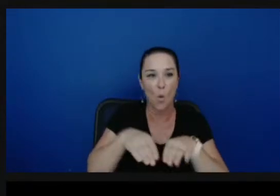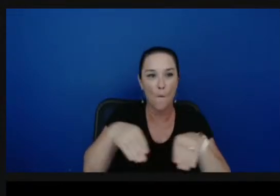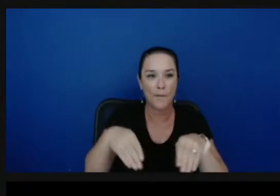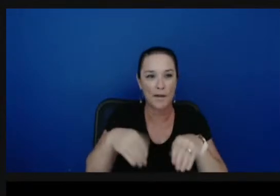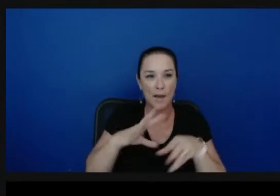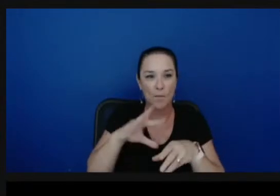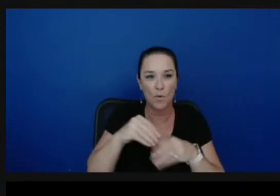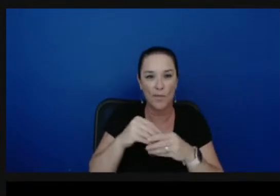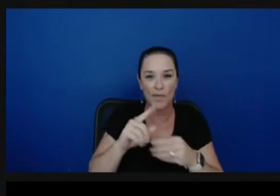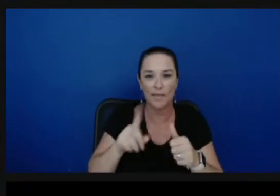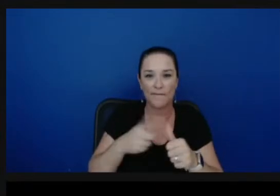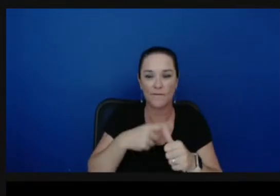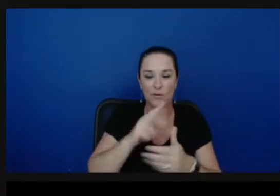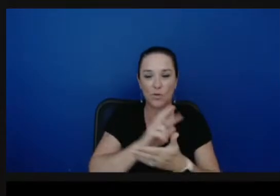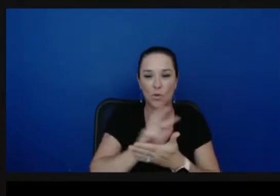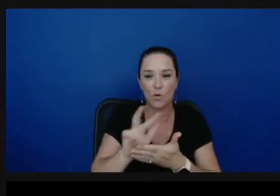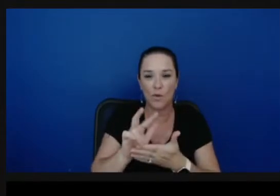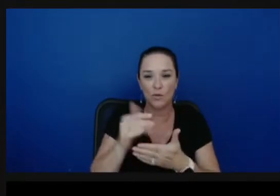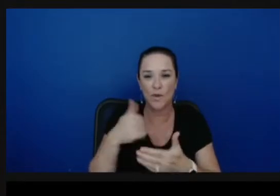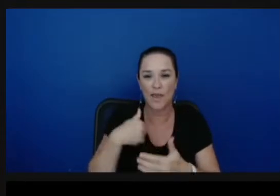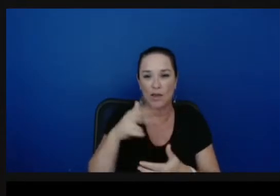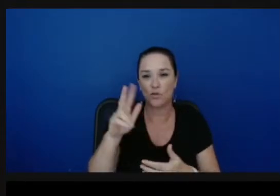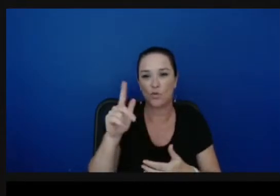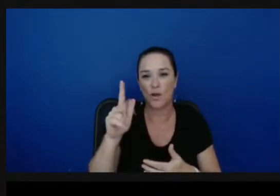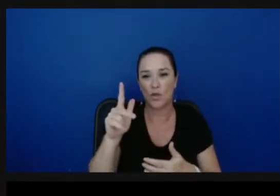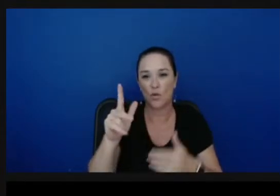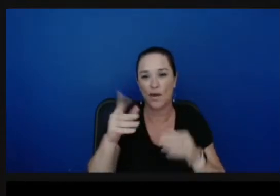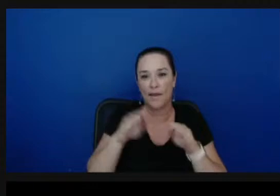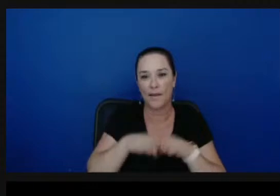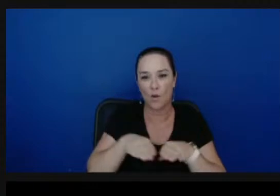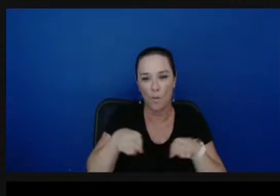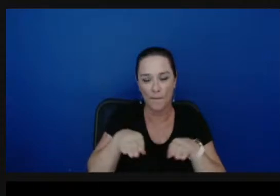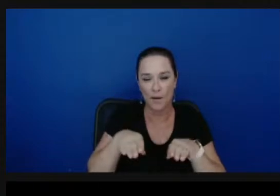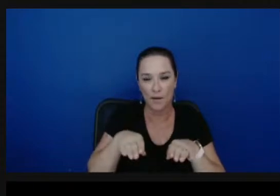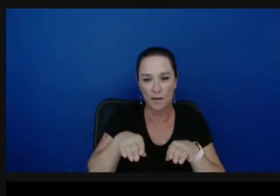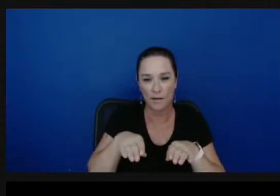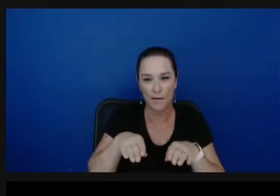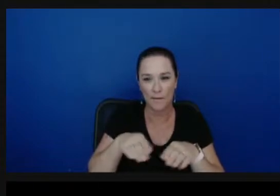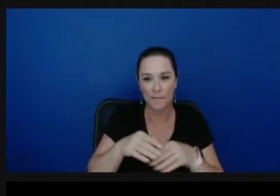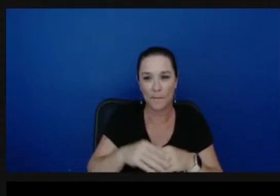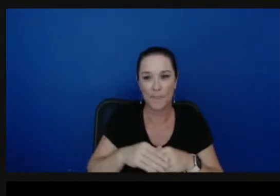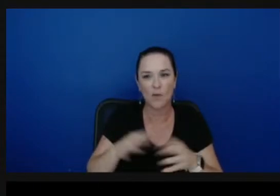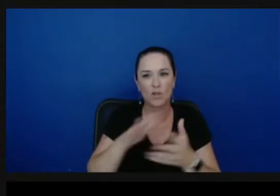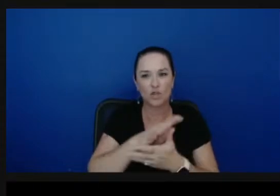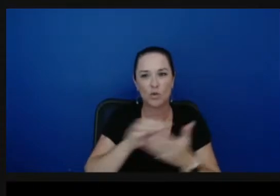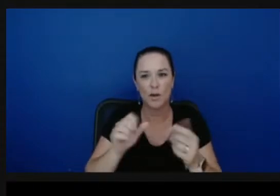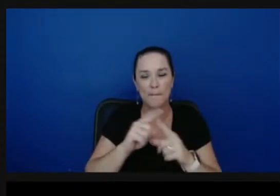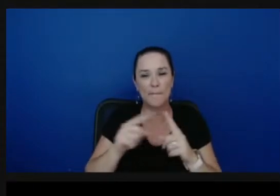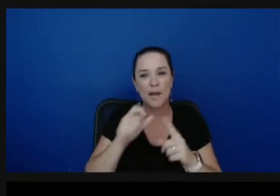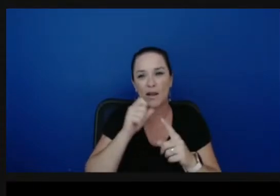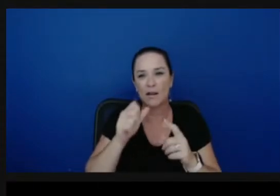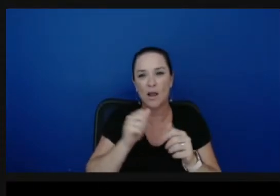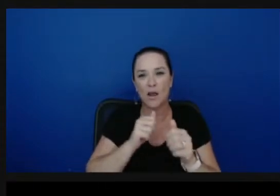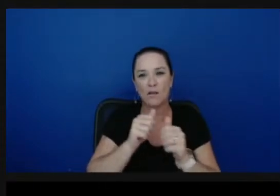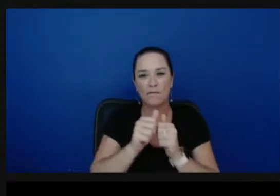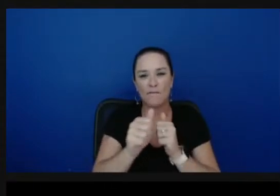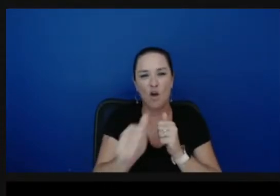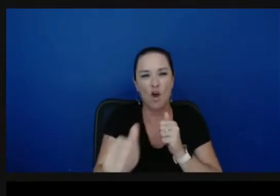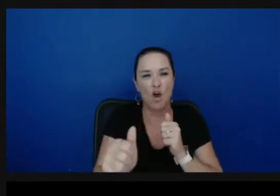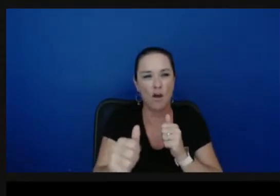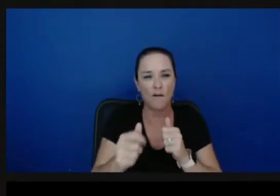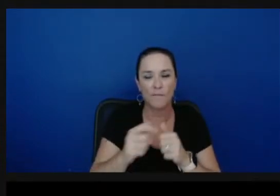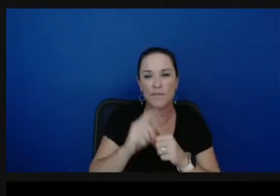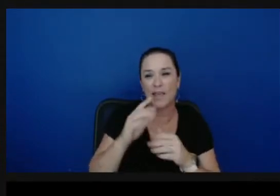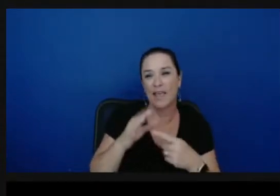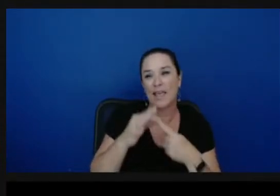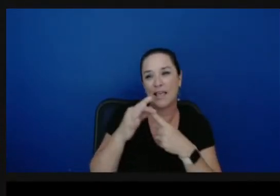3 weeks, you had 23 fissures. The lava coming out was plenty destructive, but it didn't go super far, apart from fissure 8, as you can